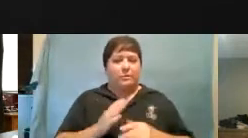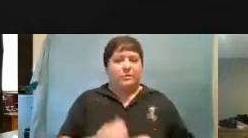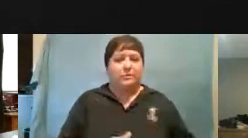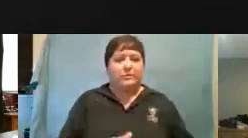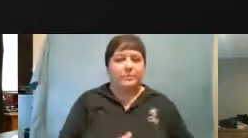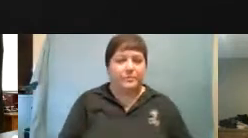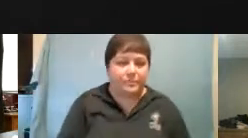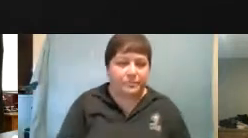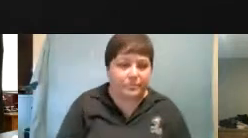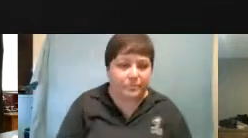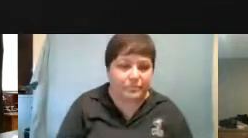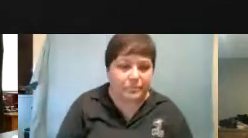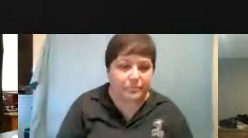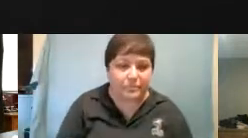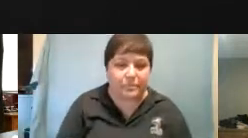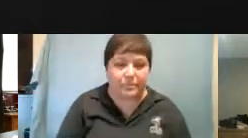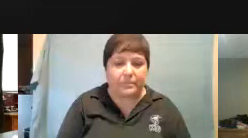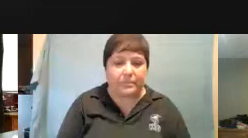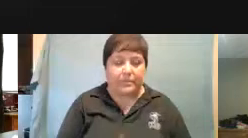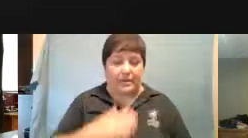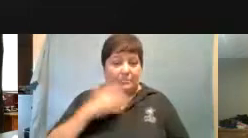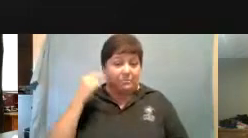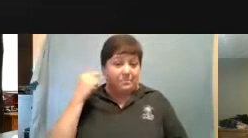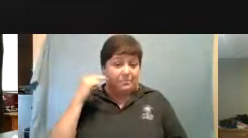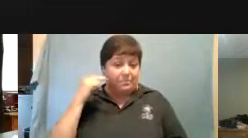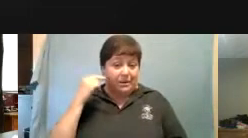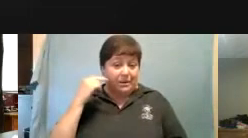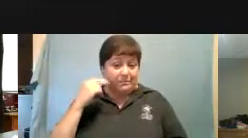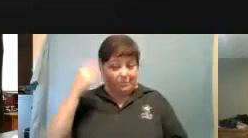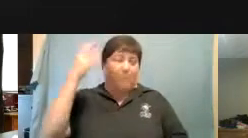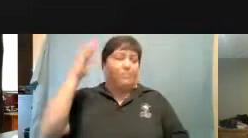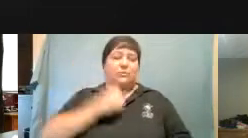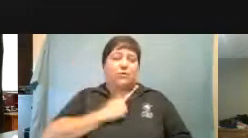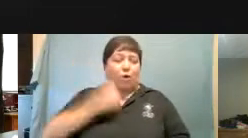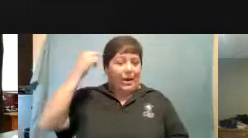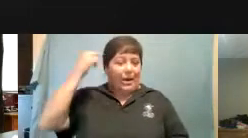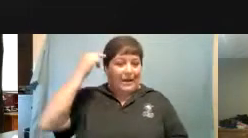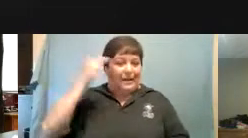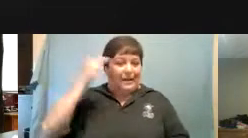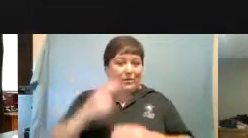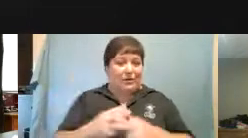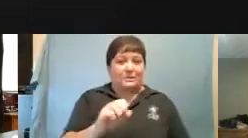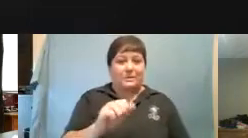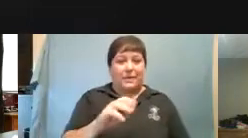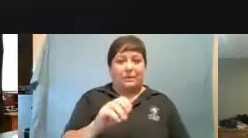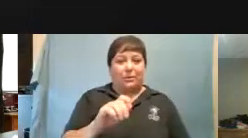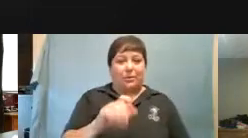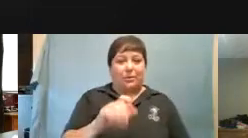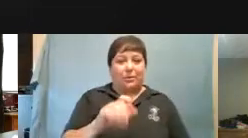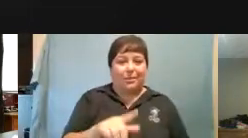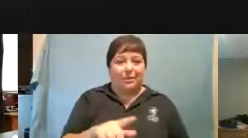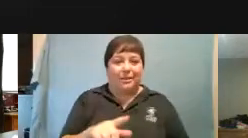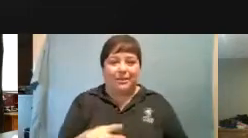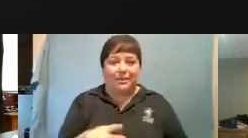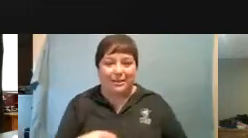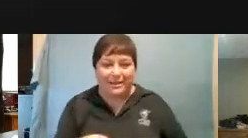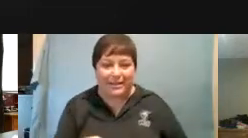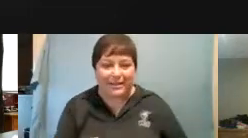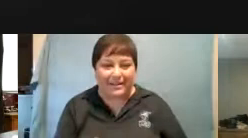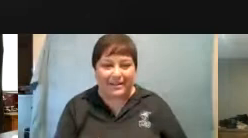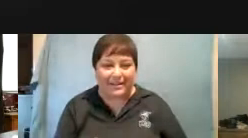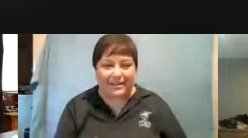Samuel Smith, you get a shout out because my nephew's name is Samuel, my son's name is Smith. So I really appreciate appreciate you